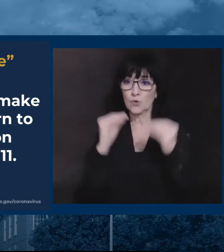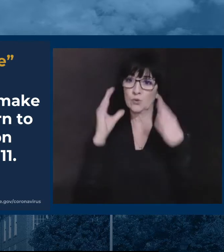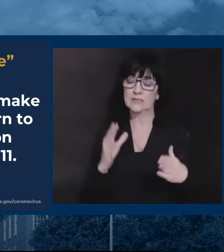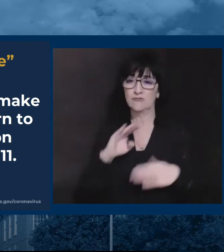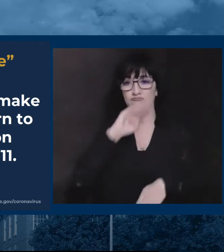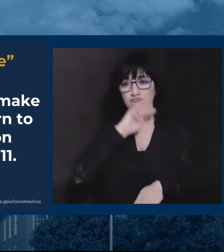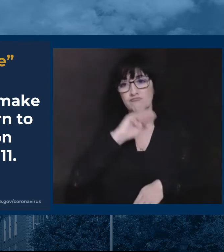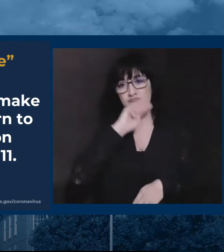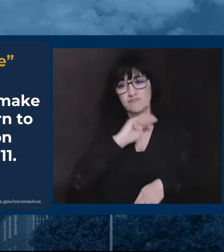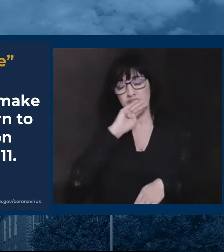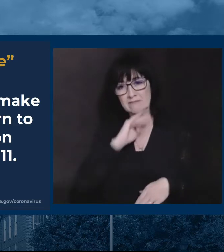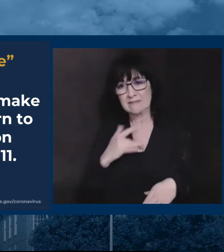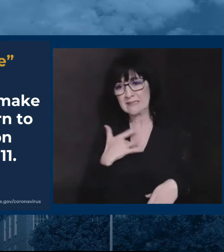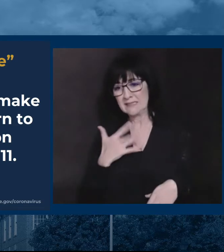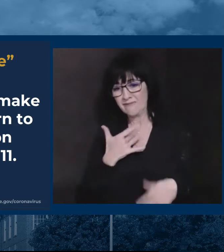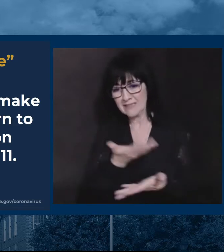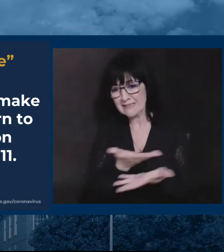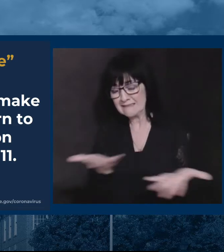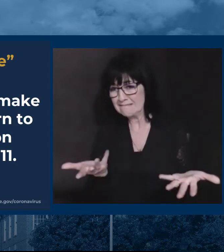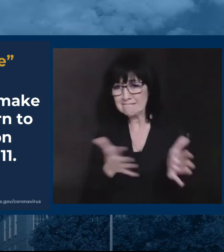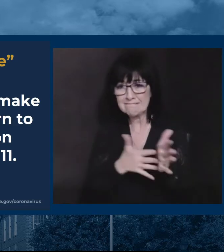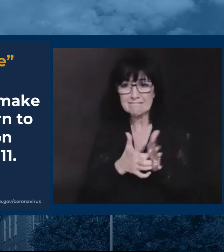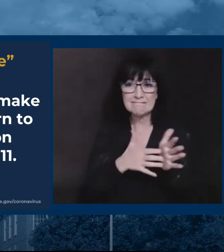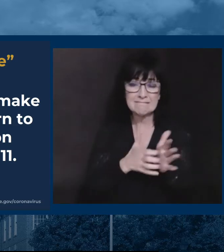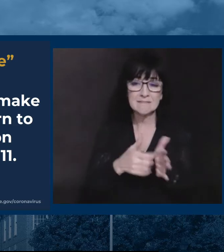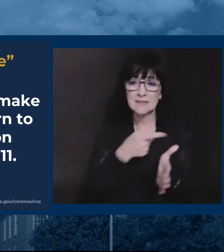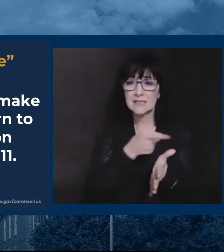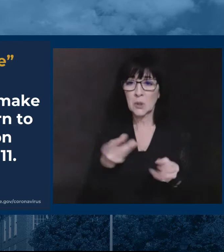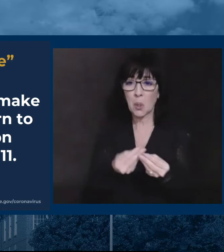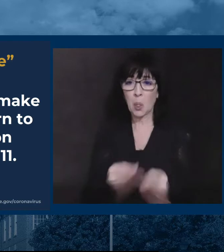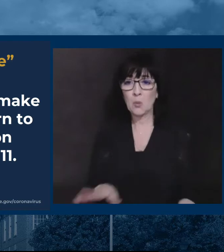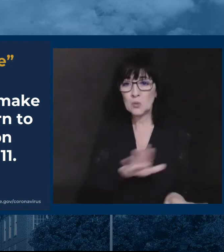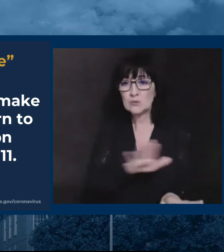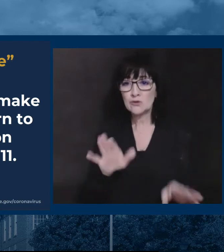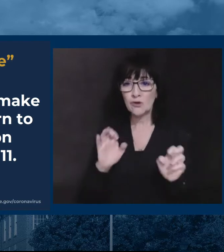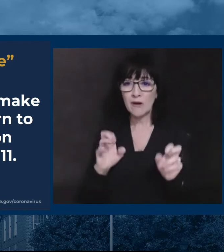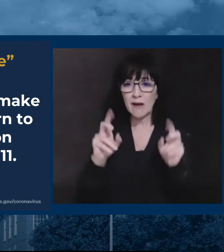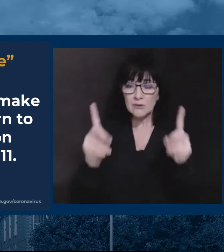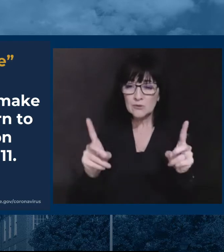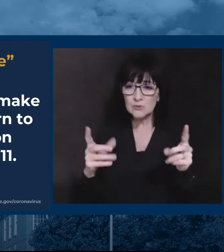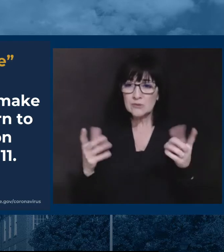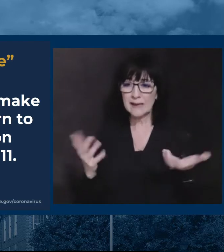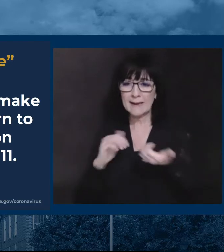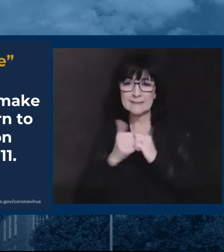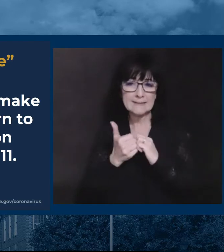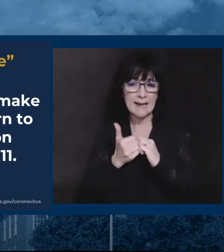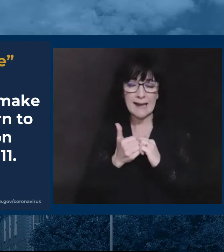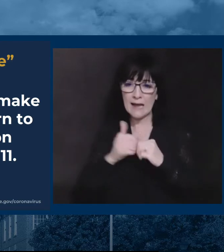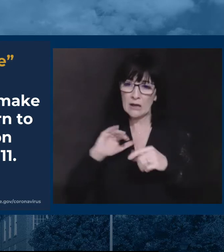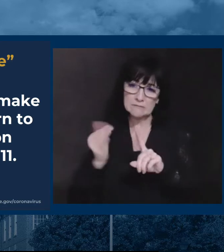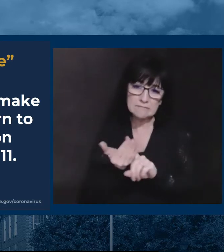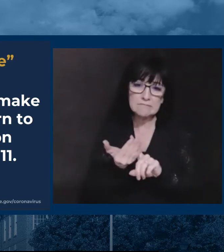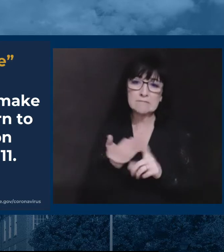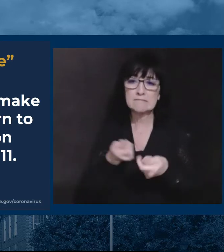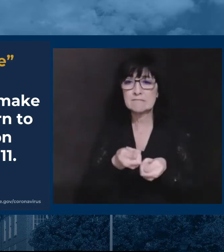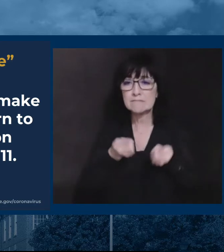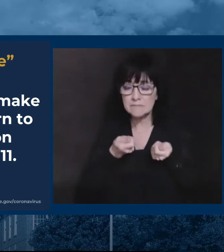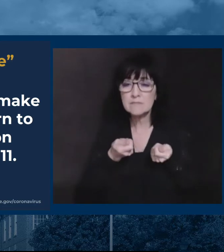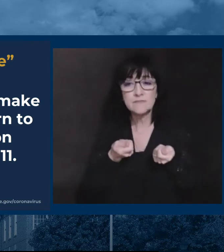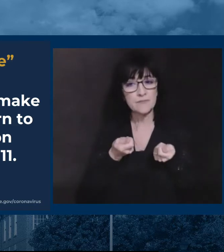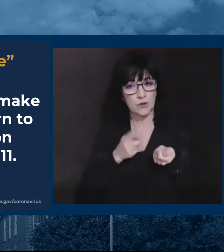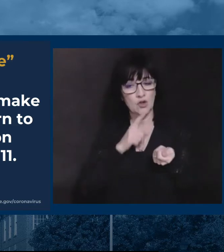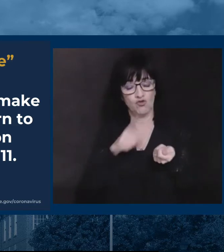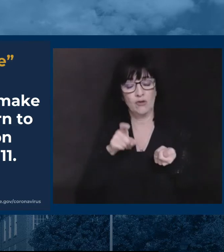classrooms starting on the 11th. We've gone and shared the information that you're going to hear about from